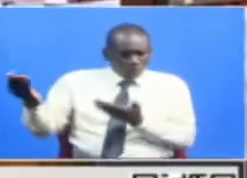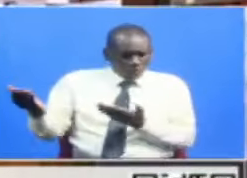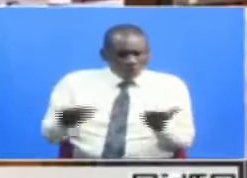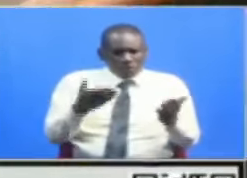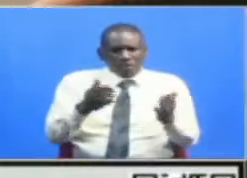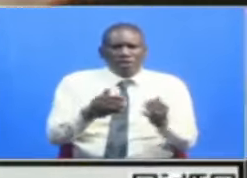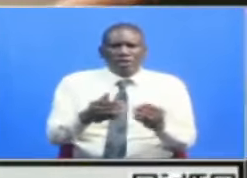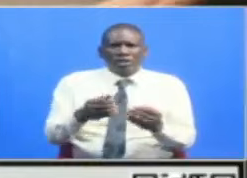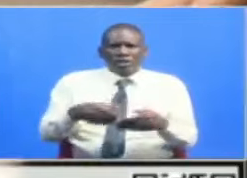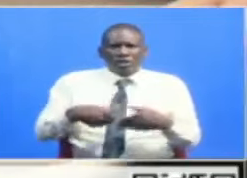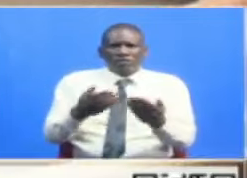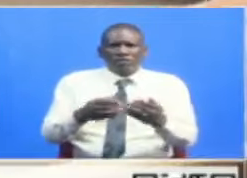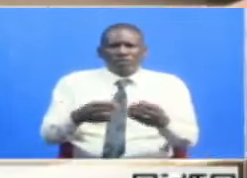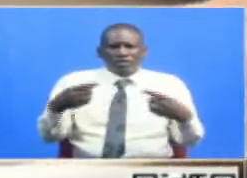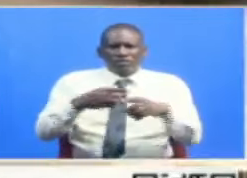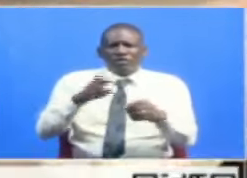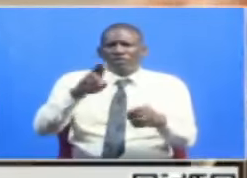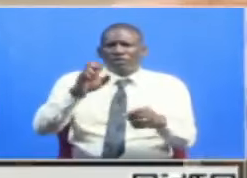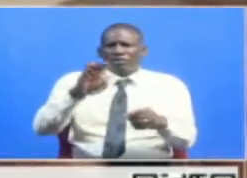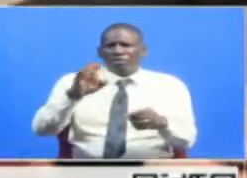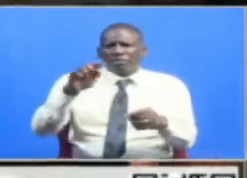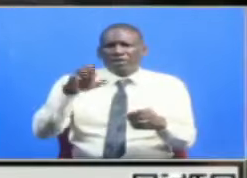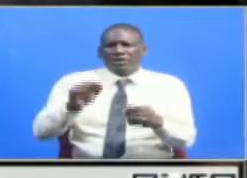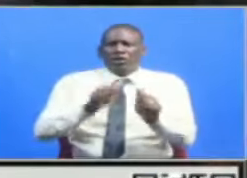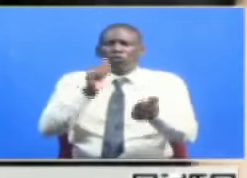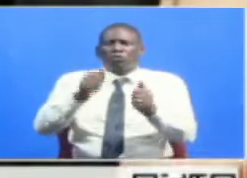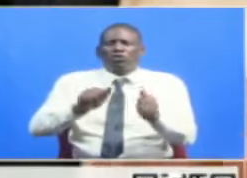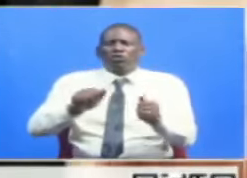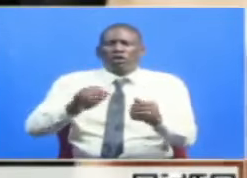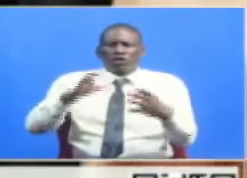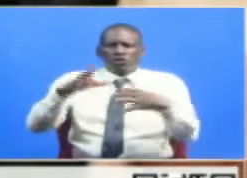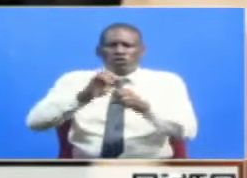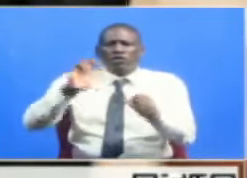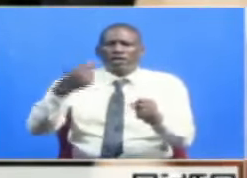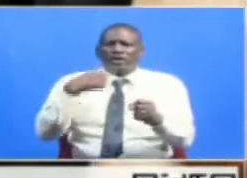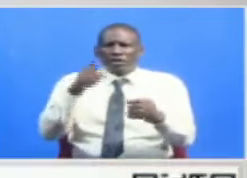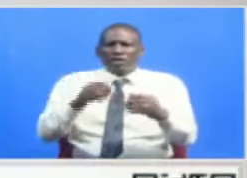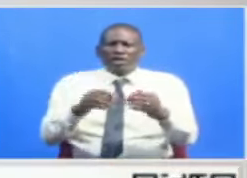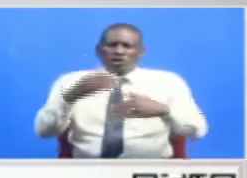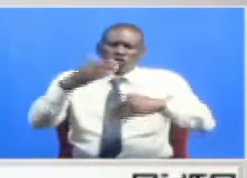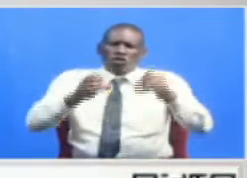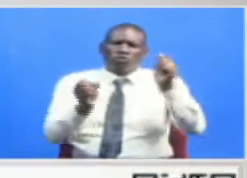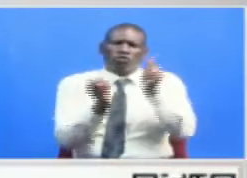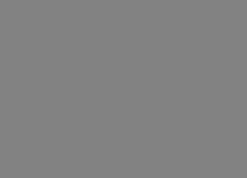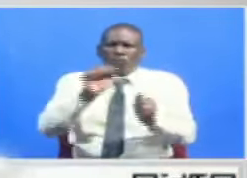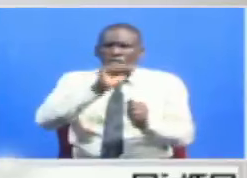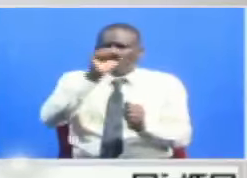non-negotiable rebates that the Competition Authority of Kenya reports are as high as 12%.